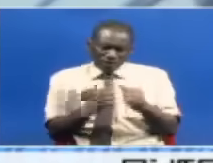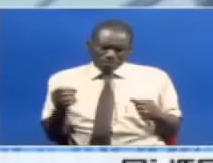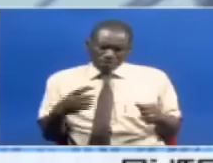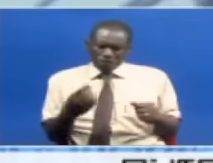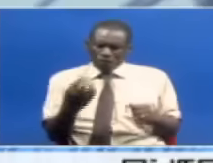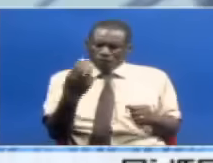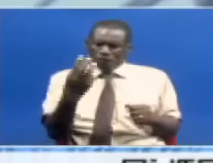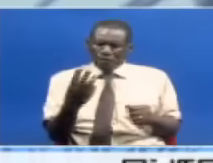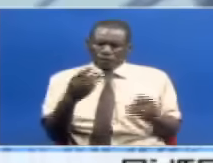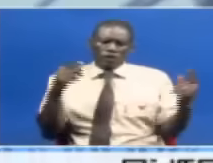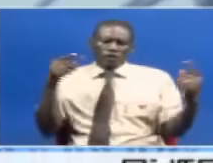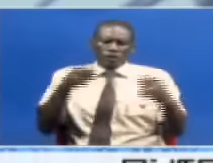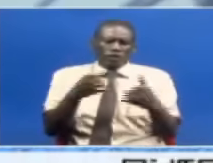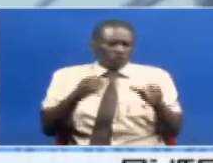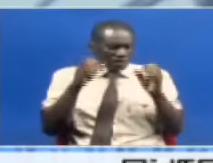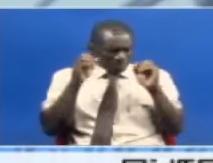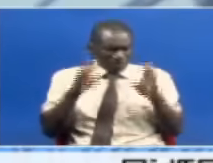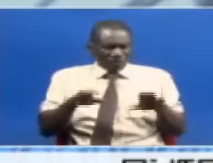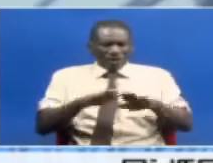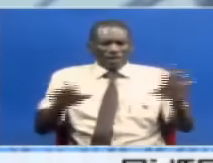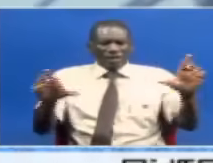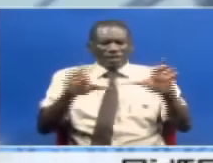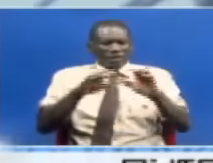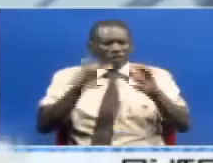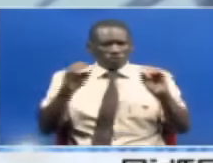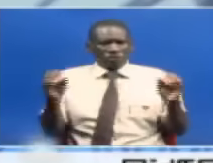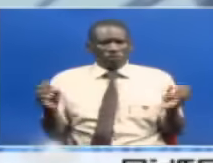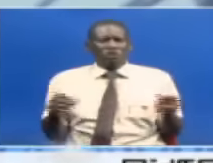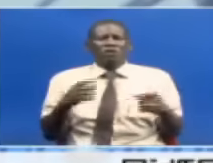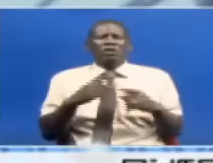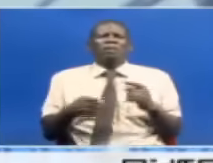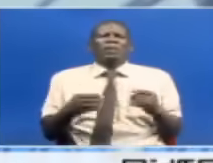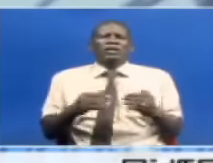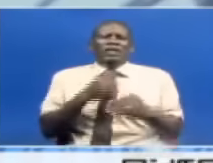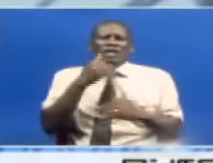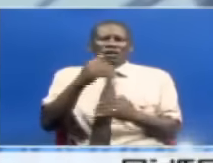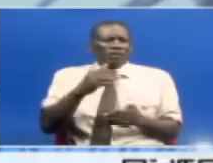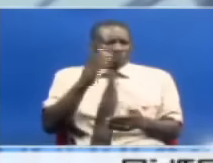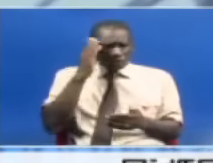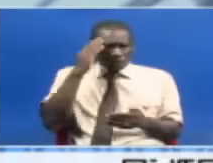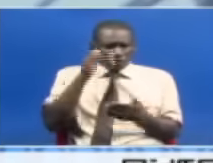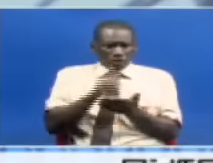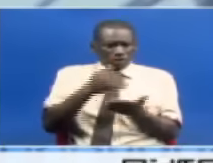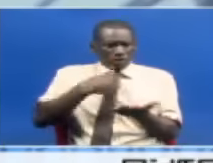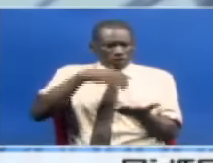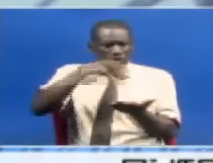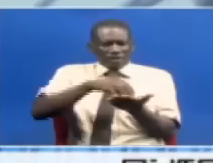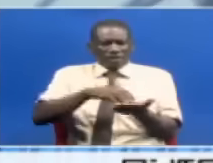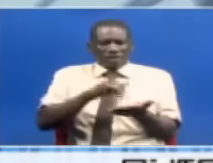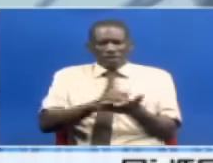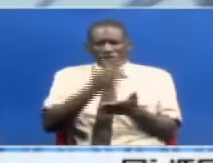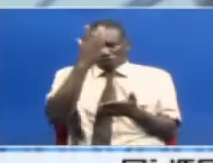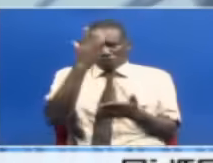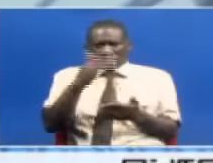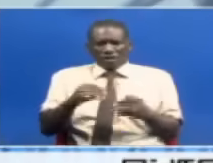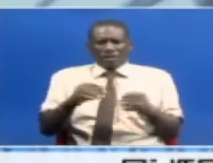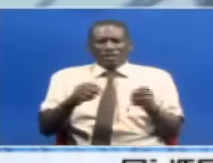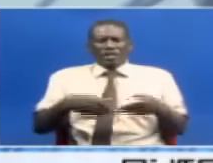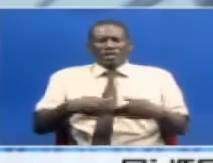2018. Up to now, nothing has ever come out. Has ever happened. But after we learned that there is a case, that is why even the issuing of